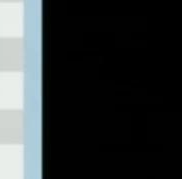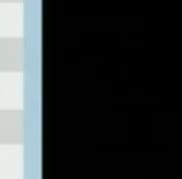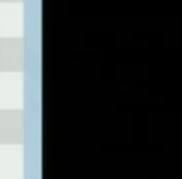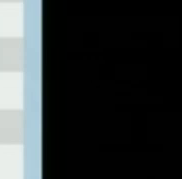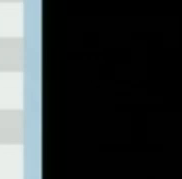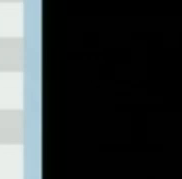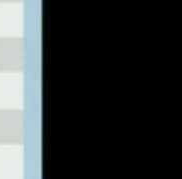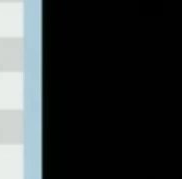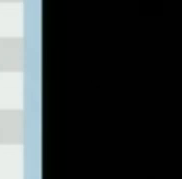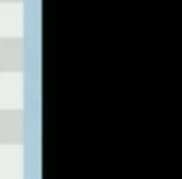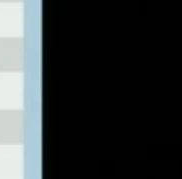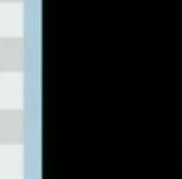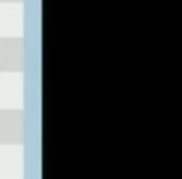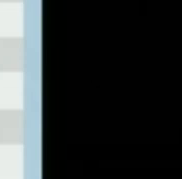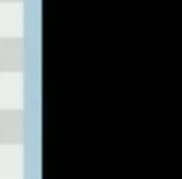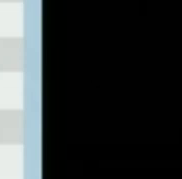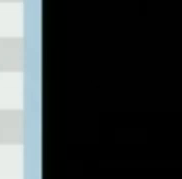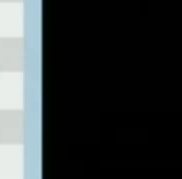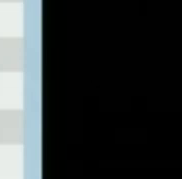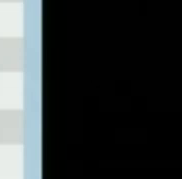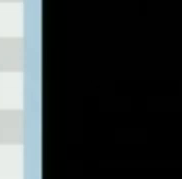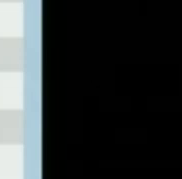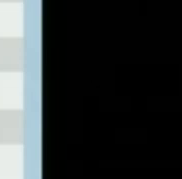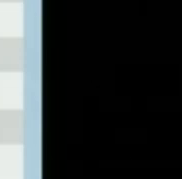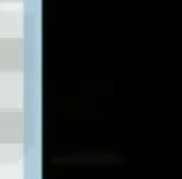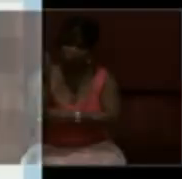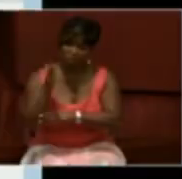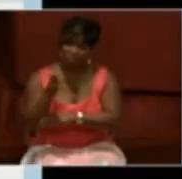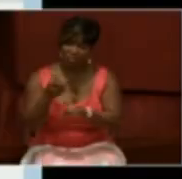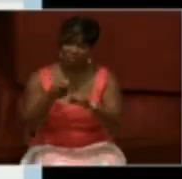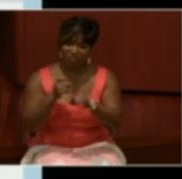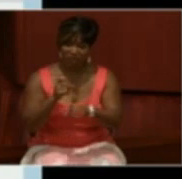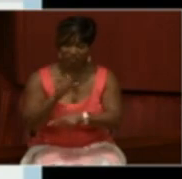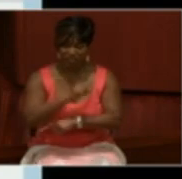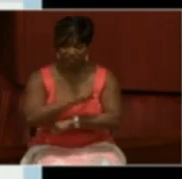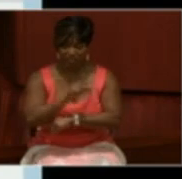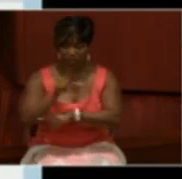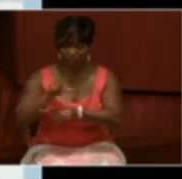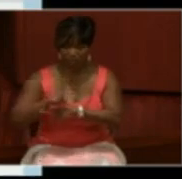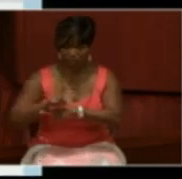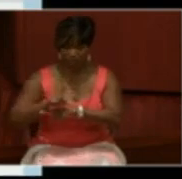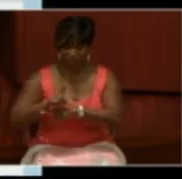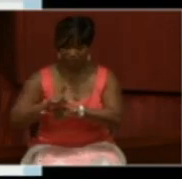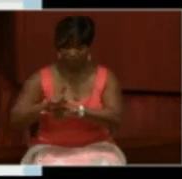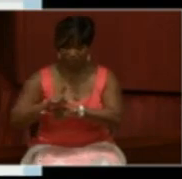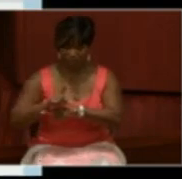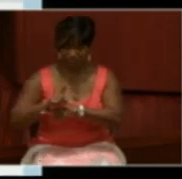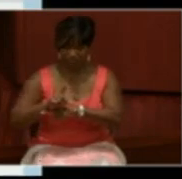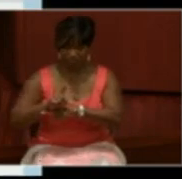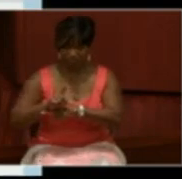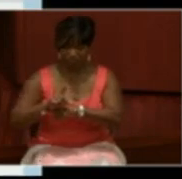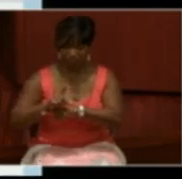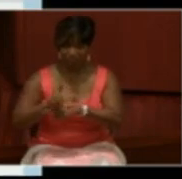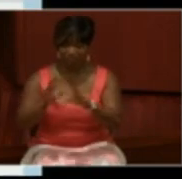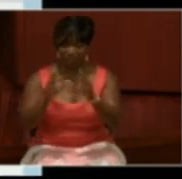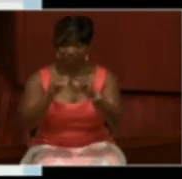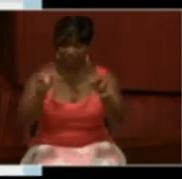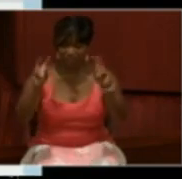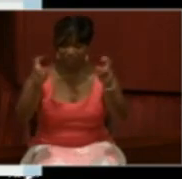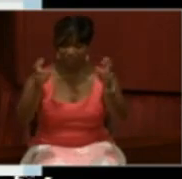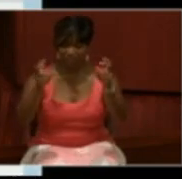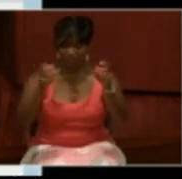2. This session will be brought to us from St. Louis. The session title